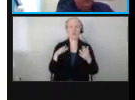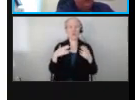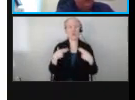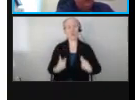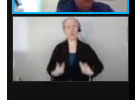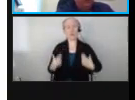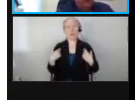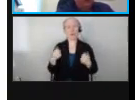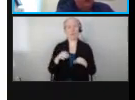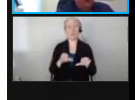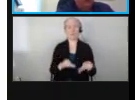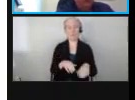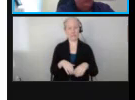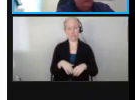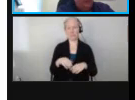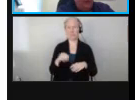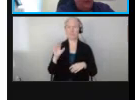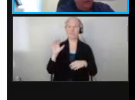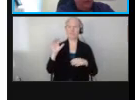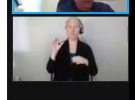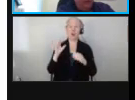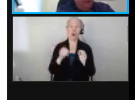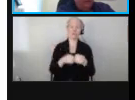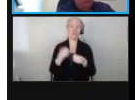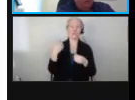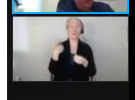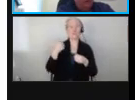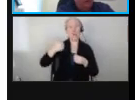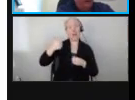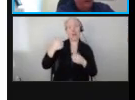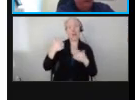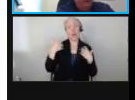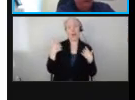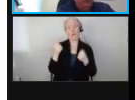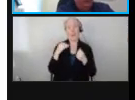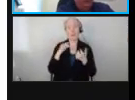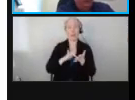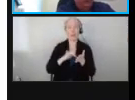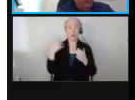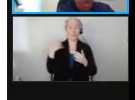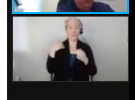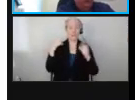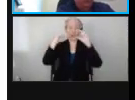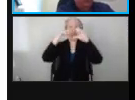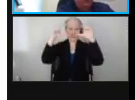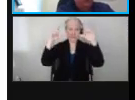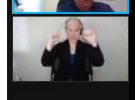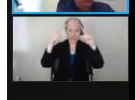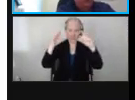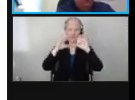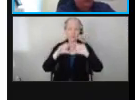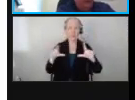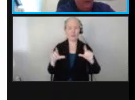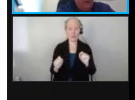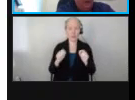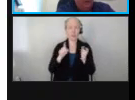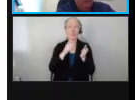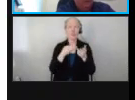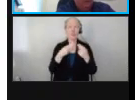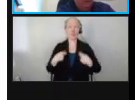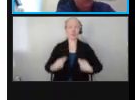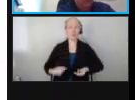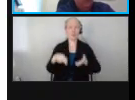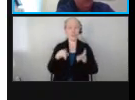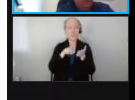Office of the Chief Health and Medical Officer, the level 1 crew health and safety folks, human research program folks, and the